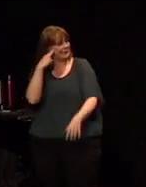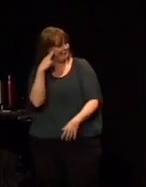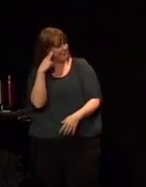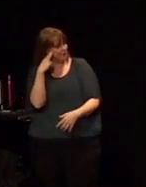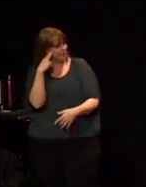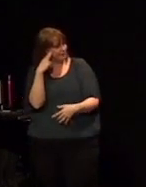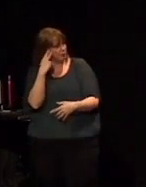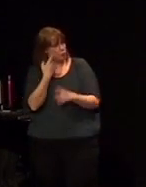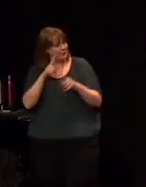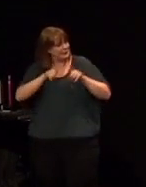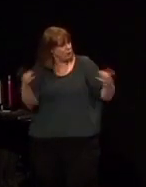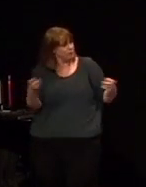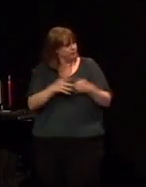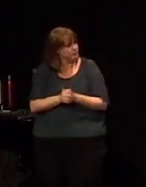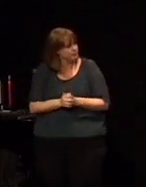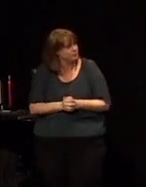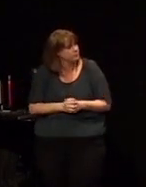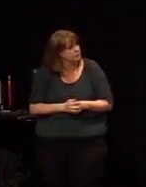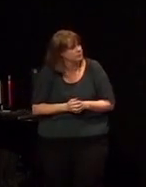seems to me can be quite different.